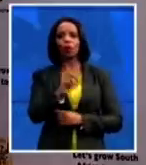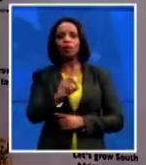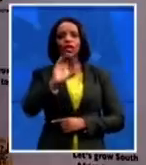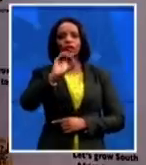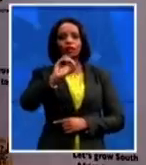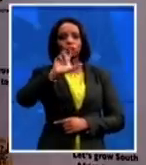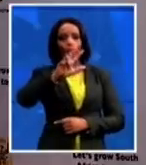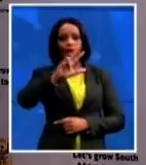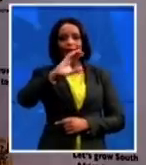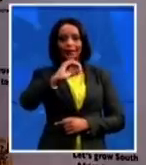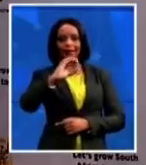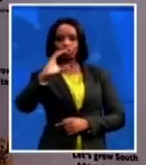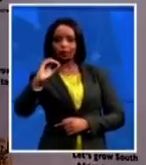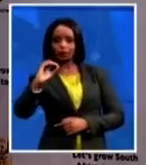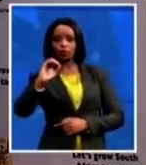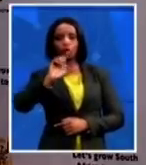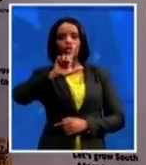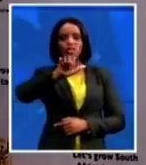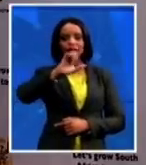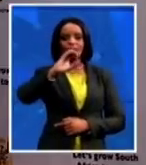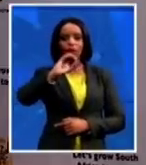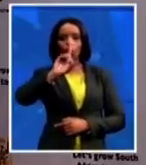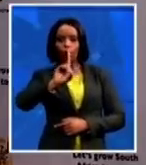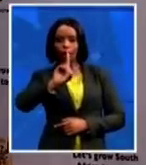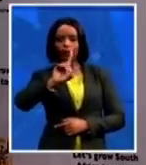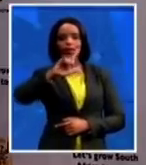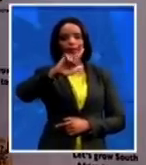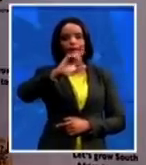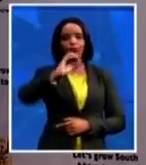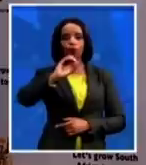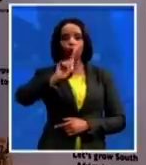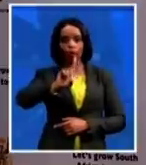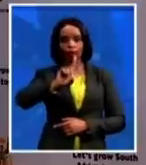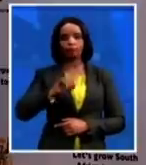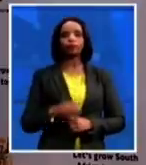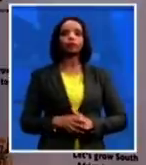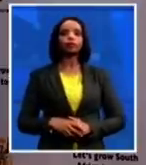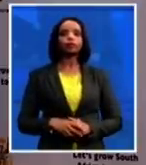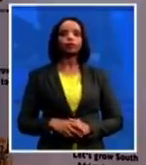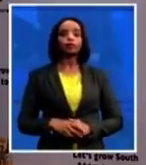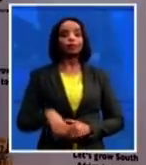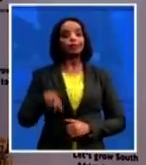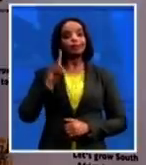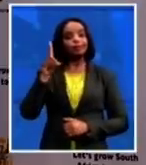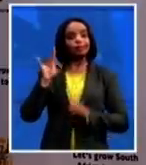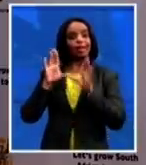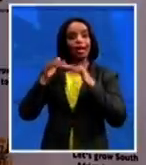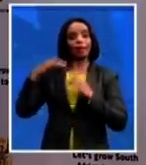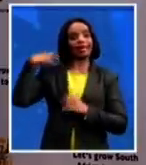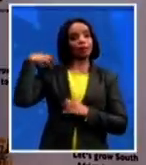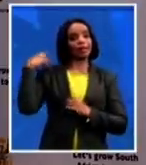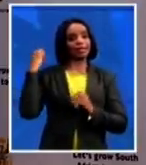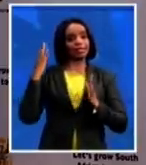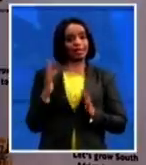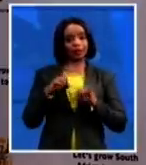701 701. Cabinet reaffirmed its commitment to protect whistleblowers and applauded